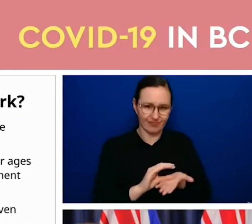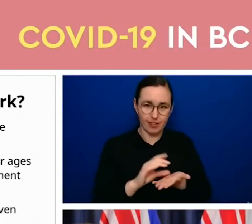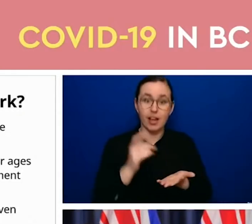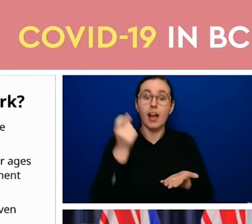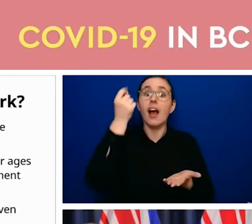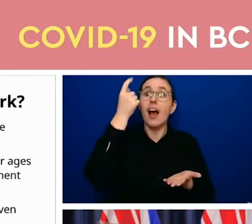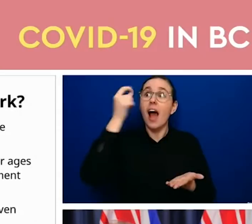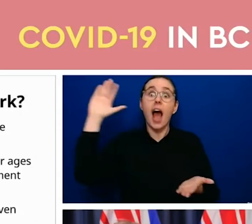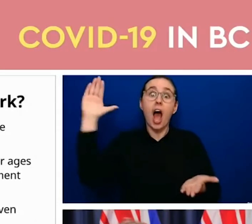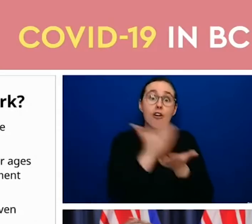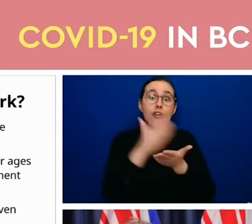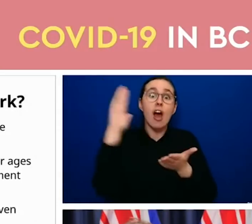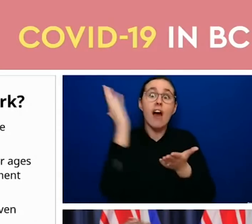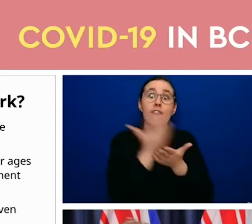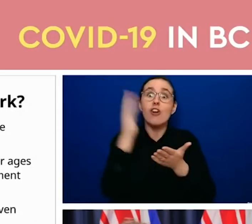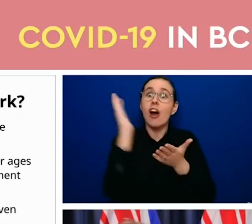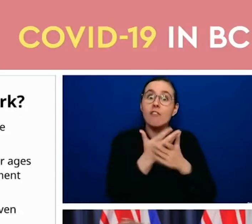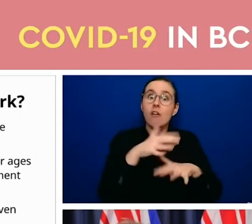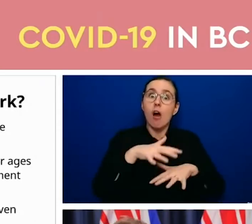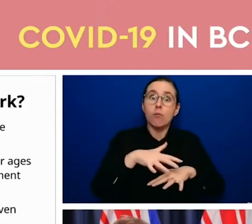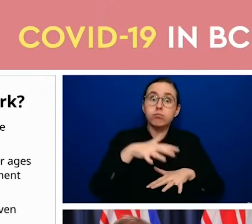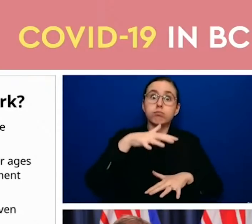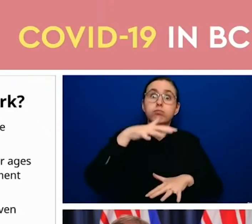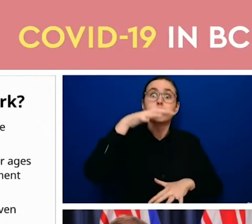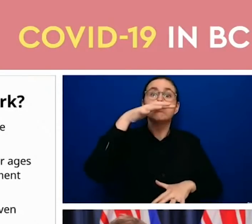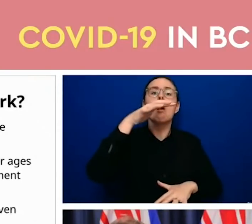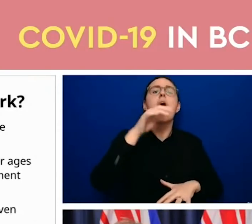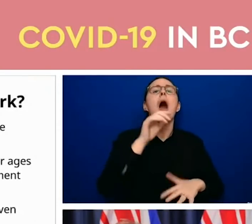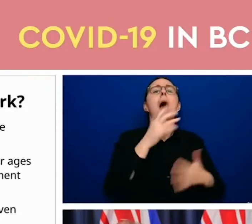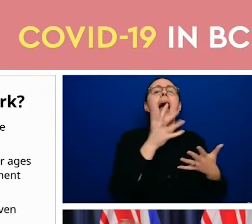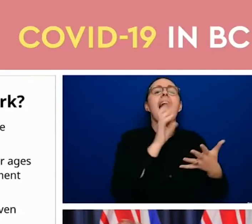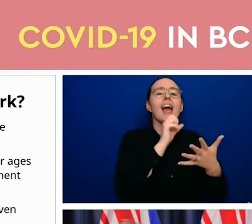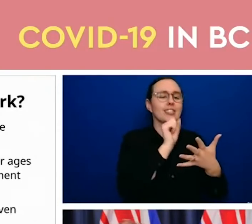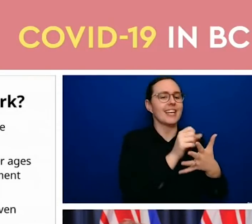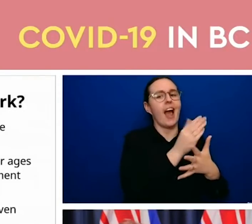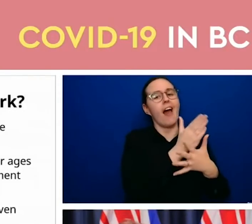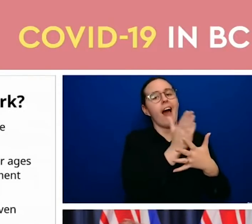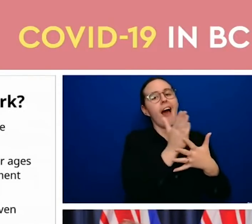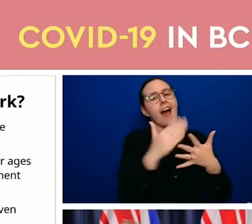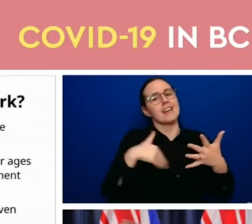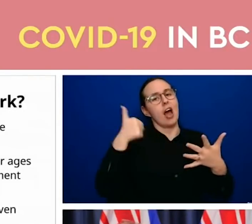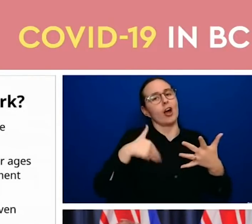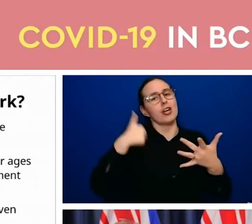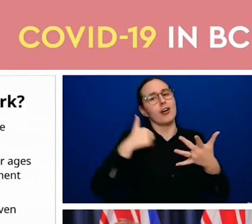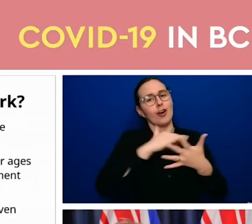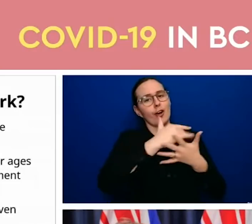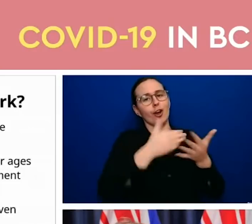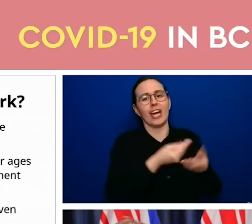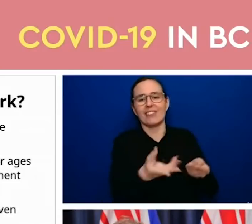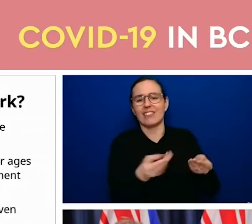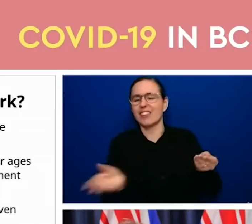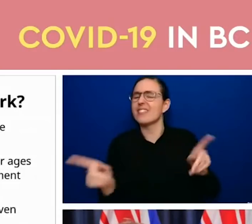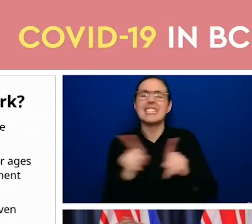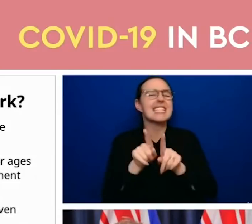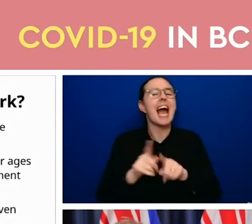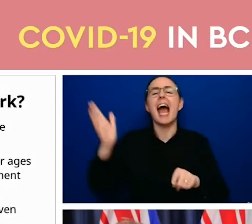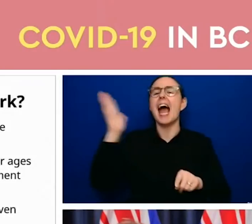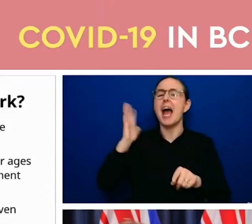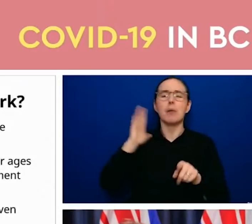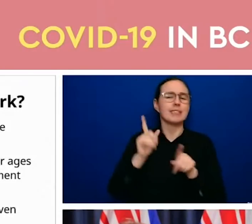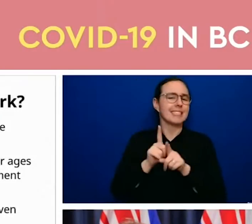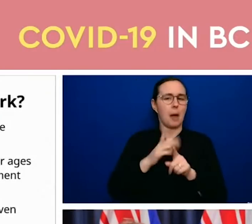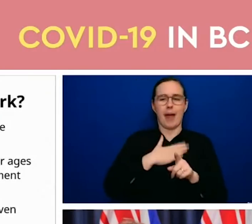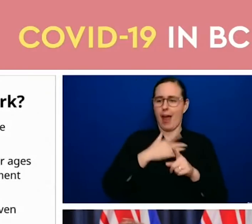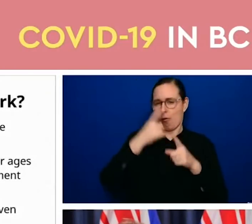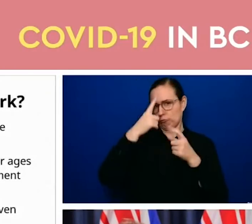ages will essentially go down the age ladder as we have previously. Broadening to younger ages is expected to